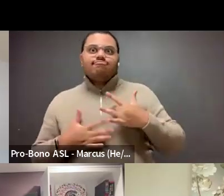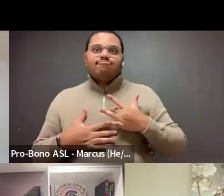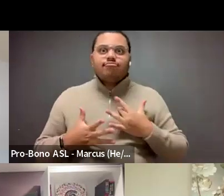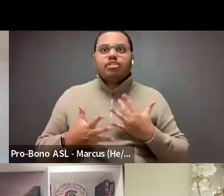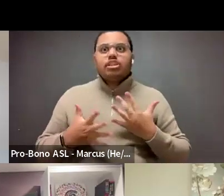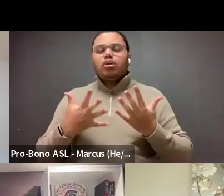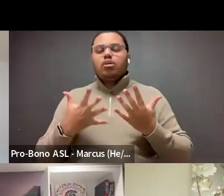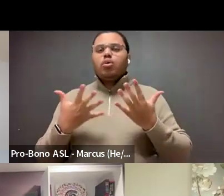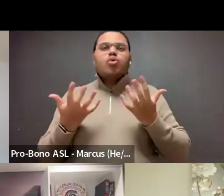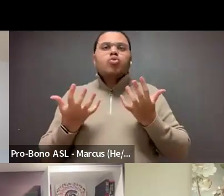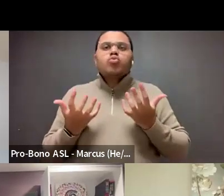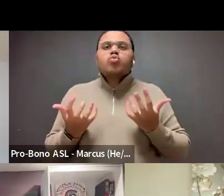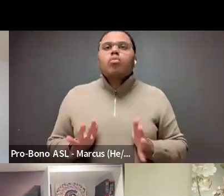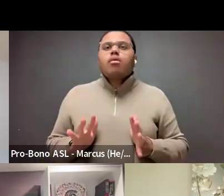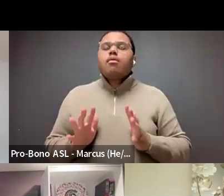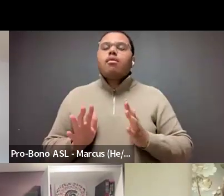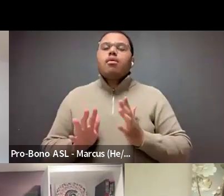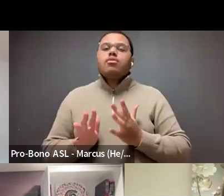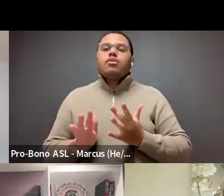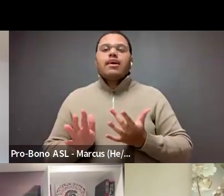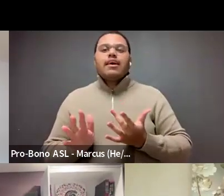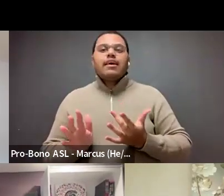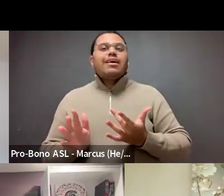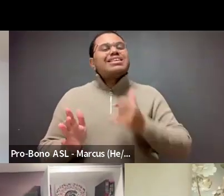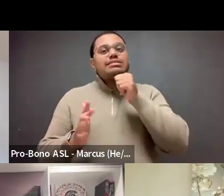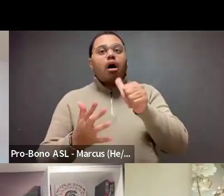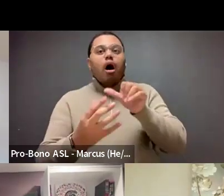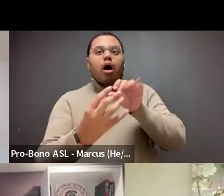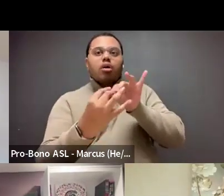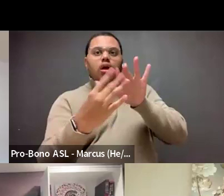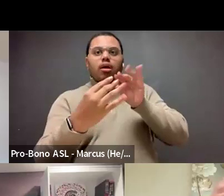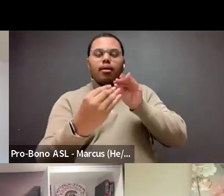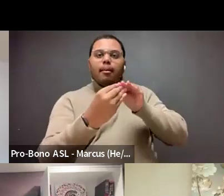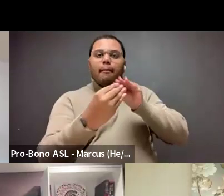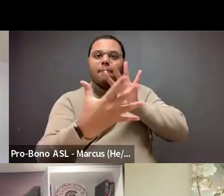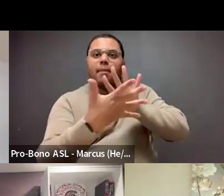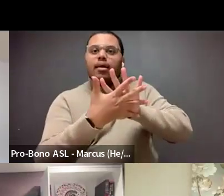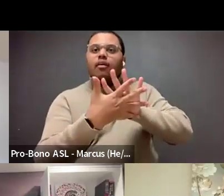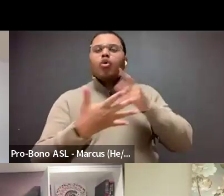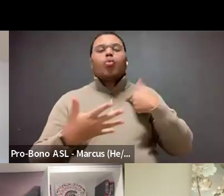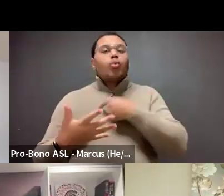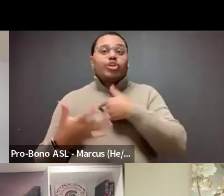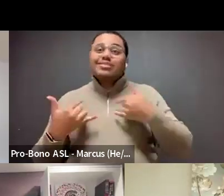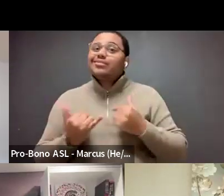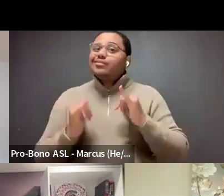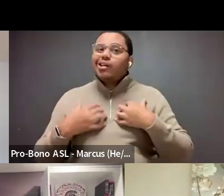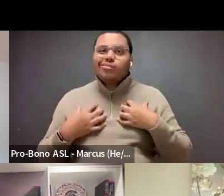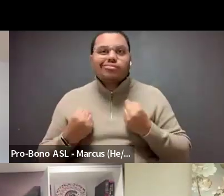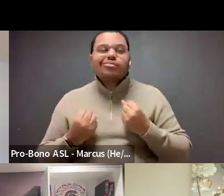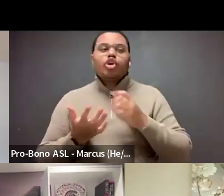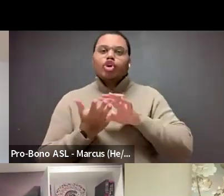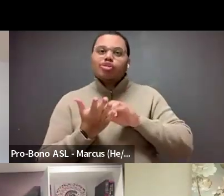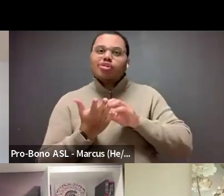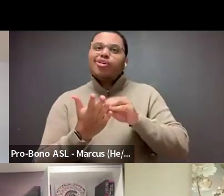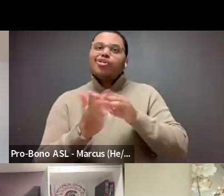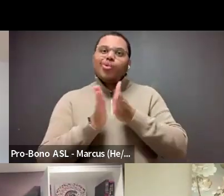you don't want to feel, it's not combative, but I understand that we're still healing ourselves and learning how to ask for what we